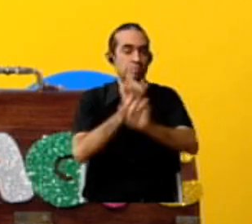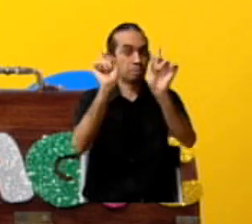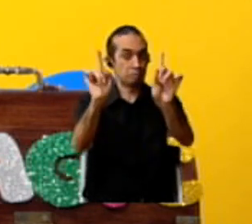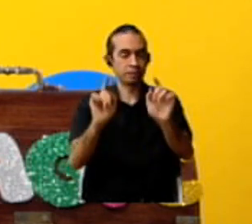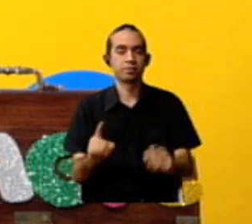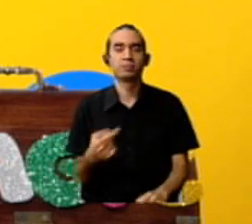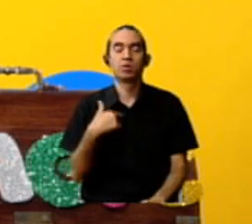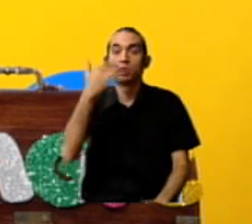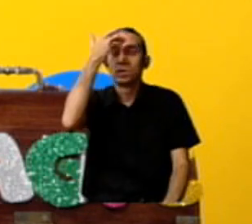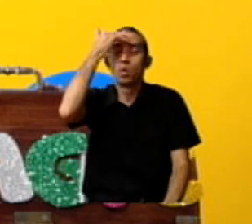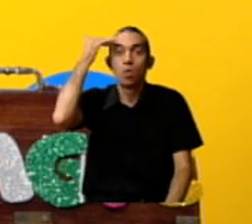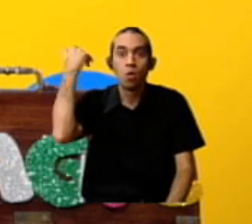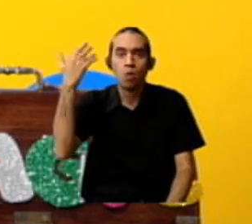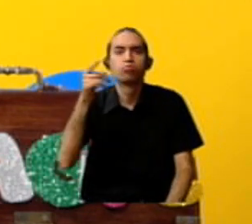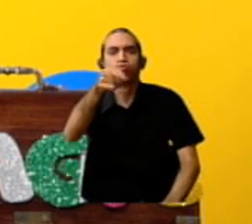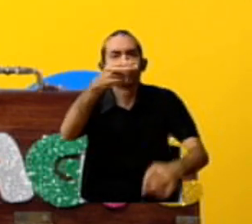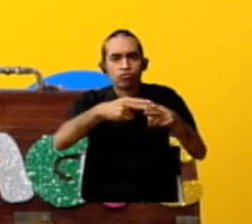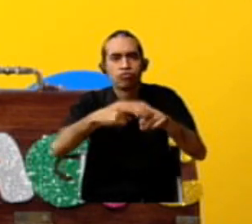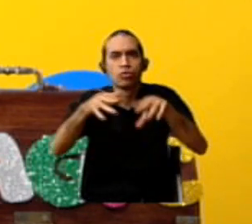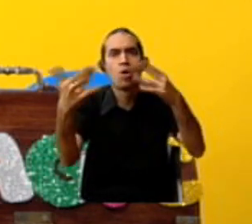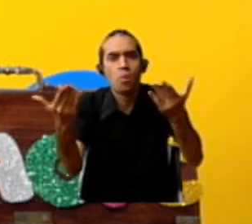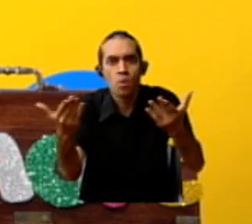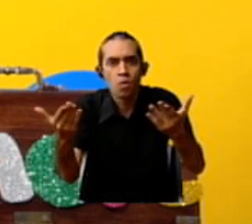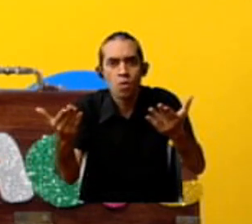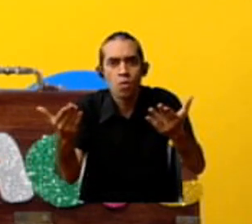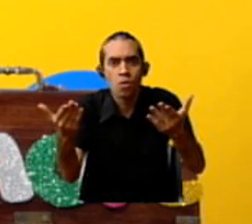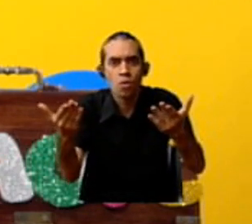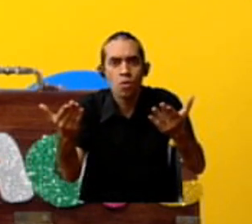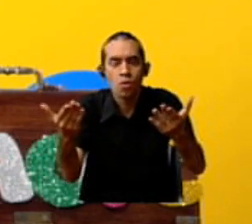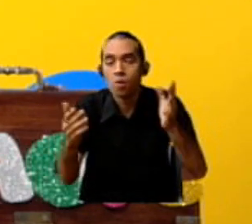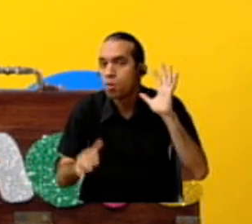I forgot. What is your name?